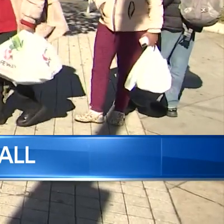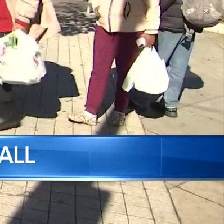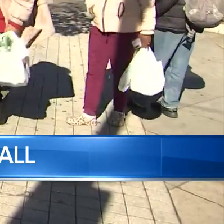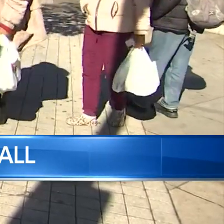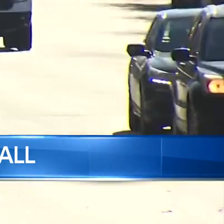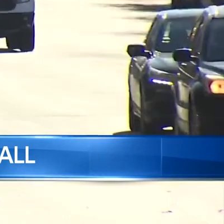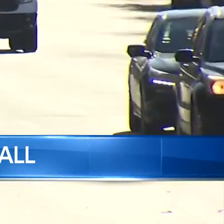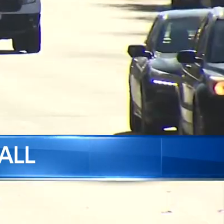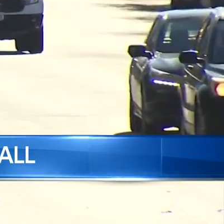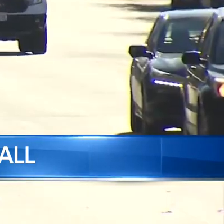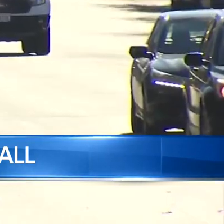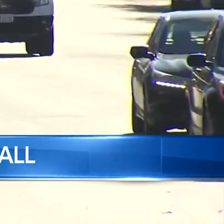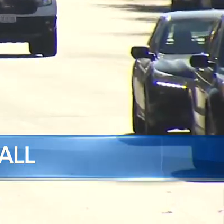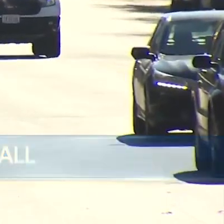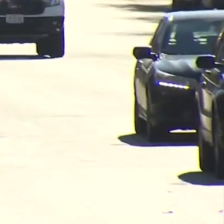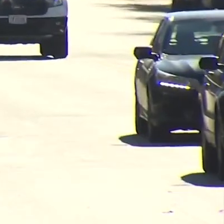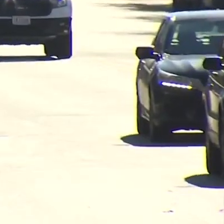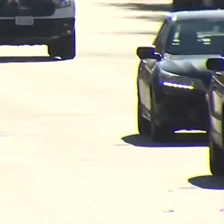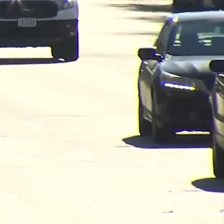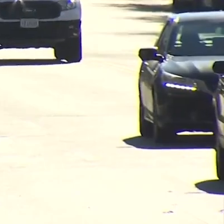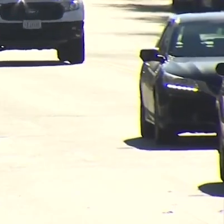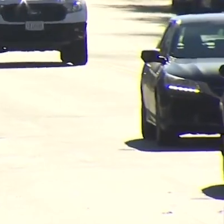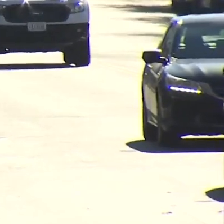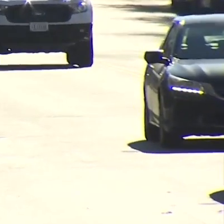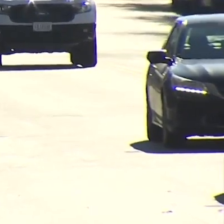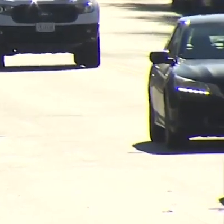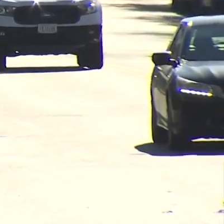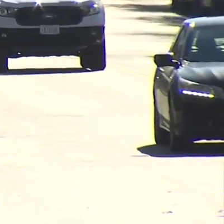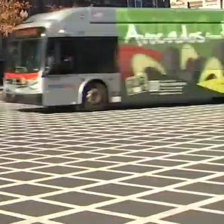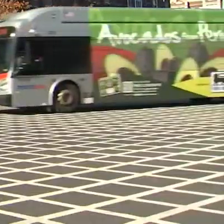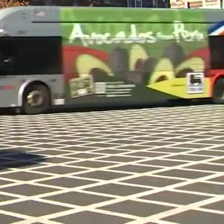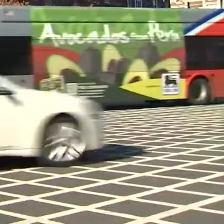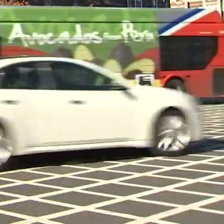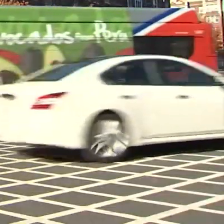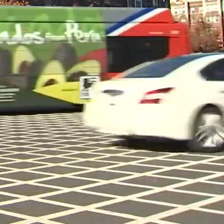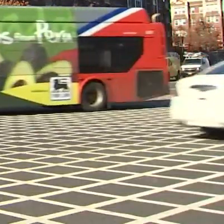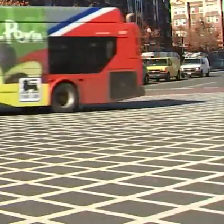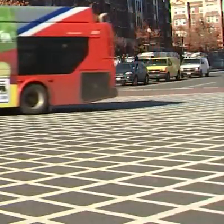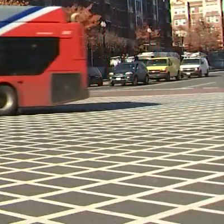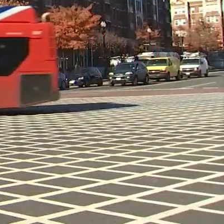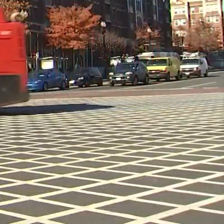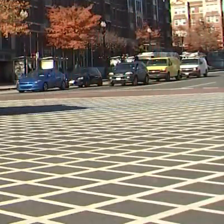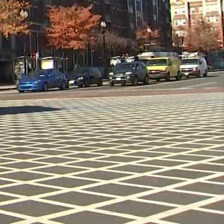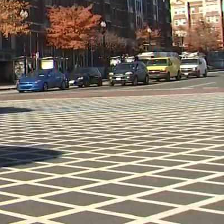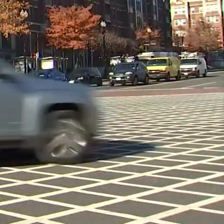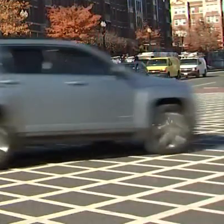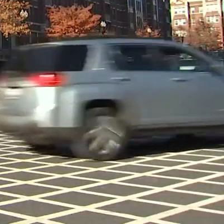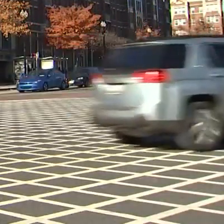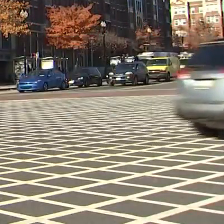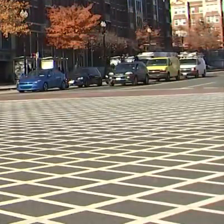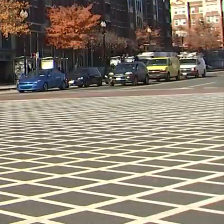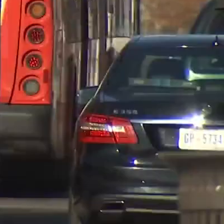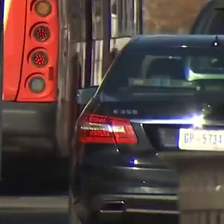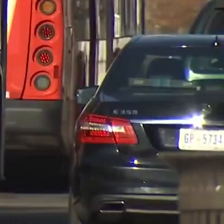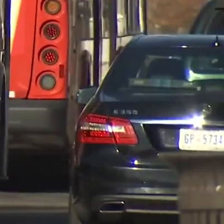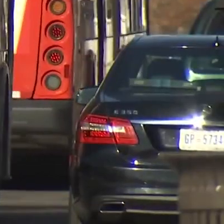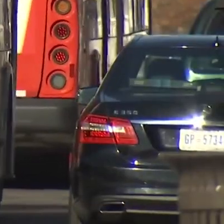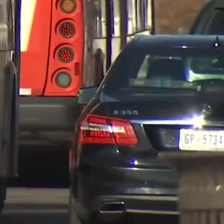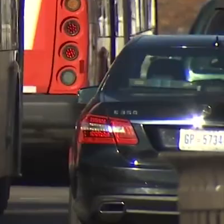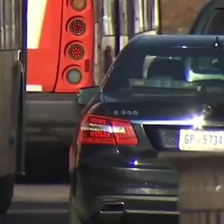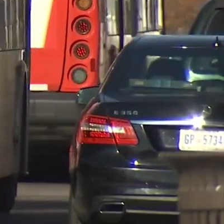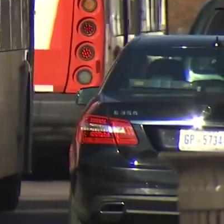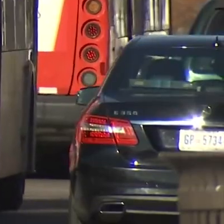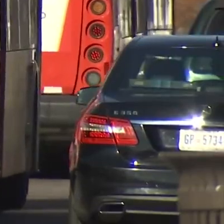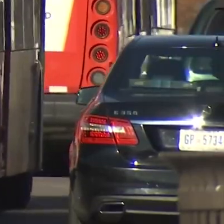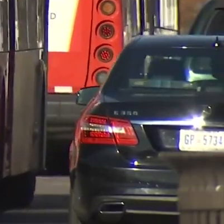Mayor Bowser tells reporters she's not ready to throw her support behind the idea just yet. Bowser says there will be lots of programs that